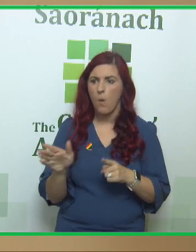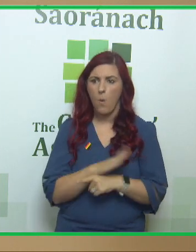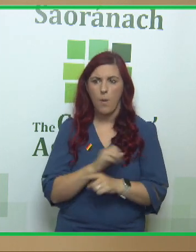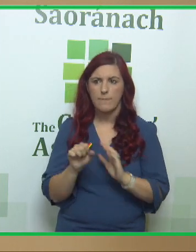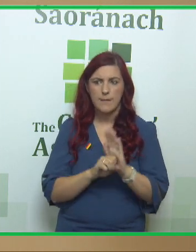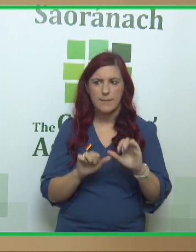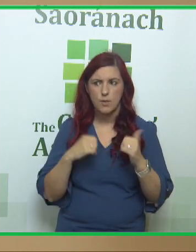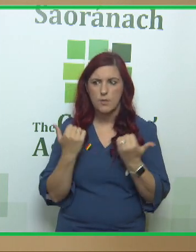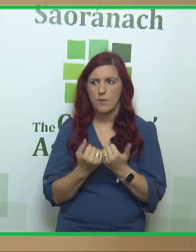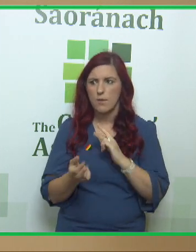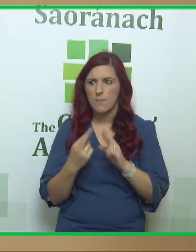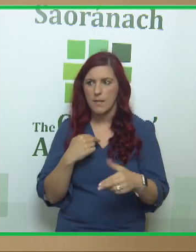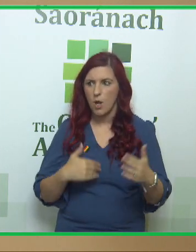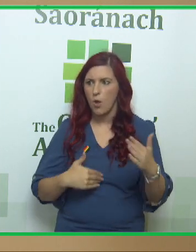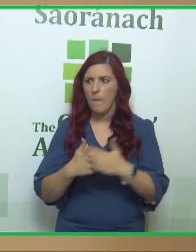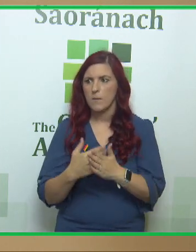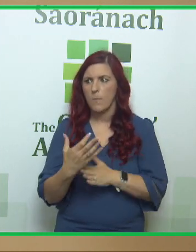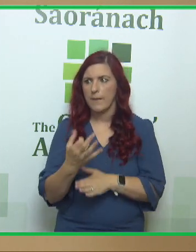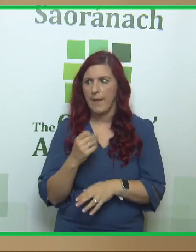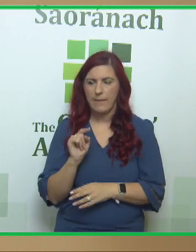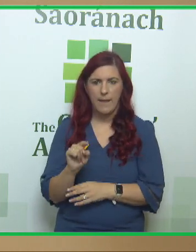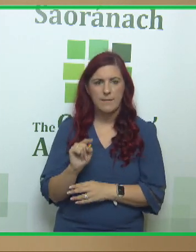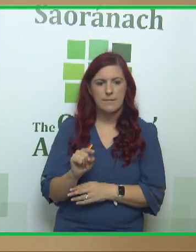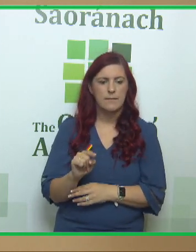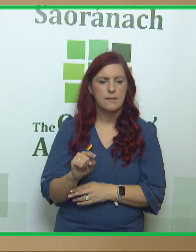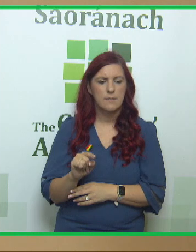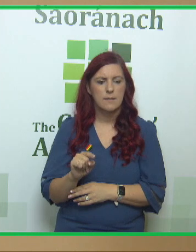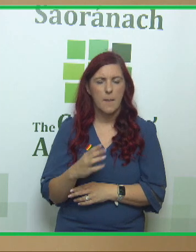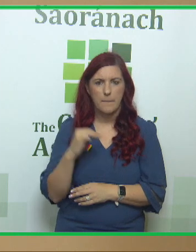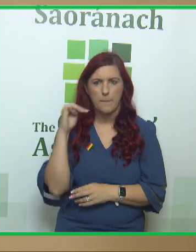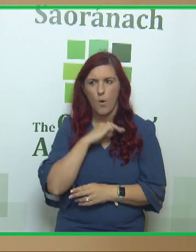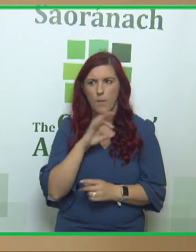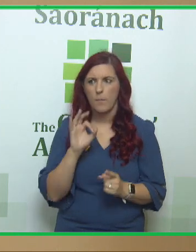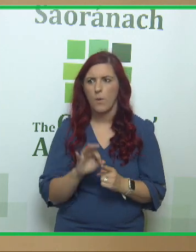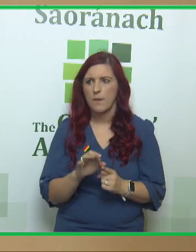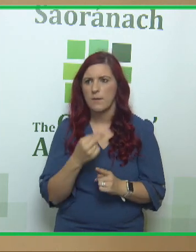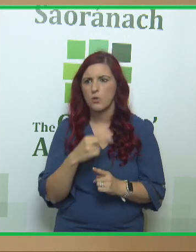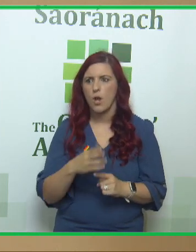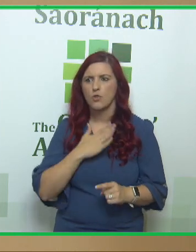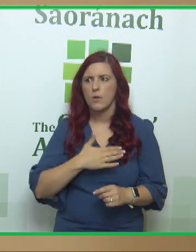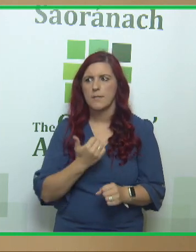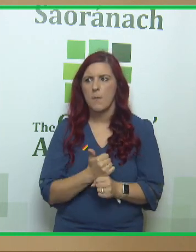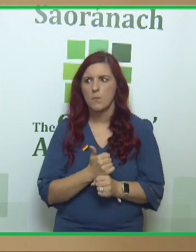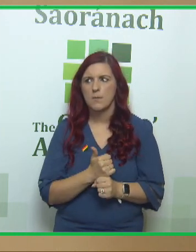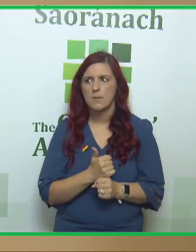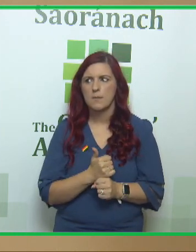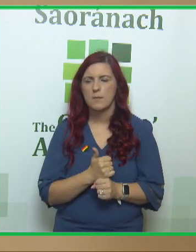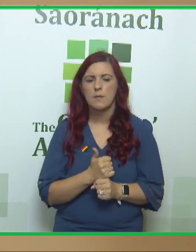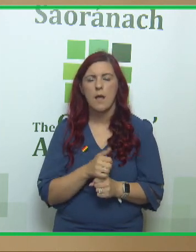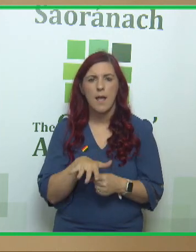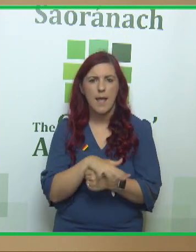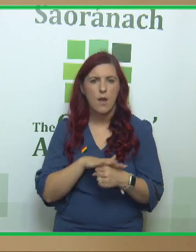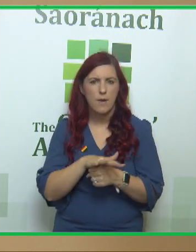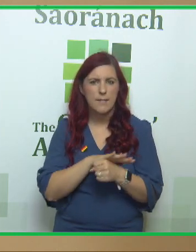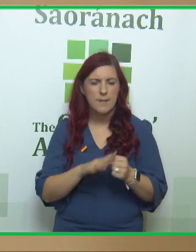up and until we get that landed, that real key point that this is not just about areas of high